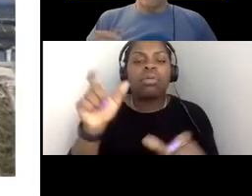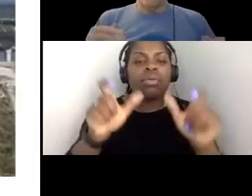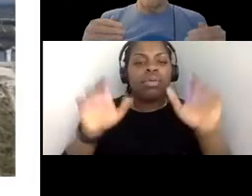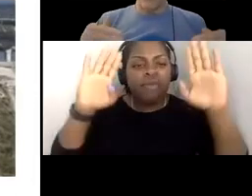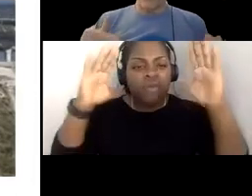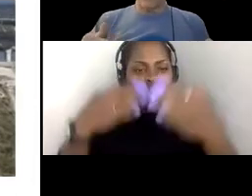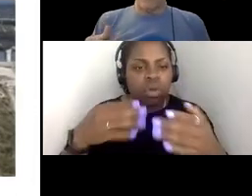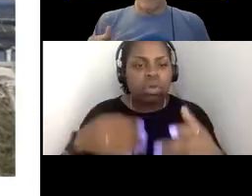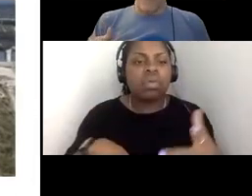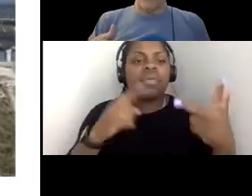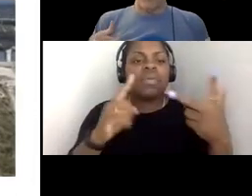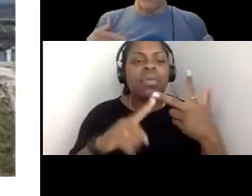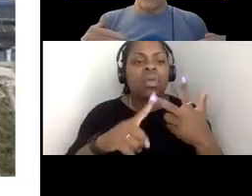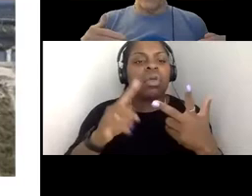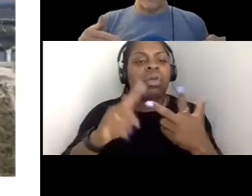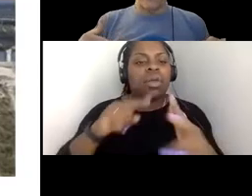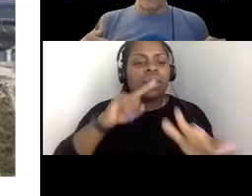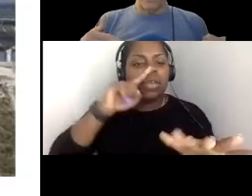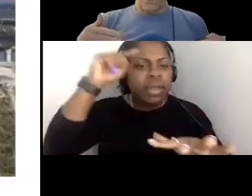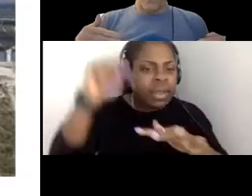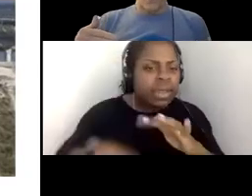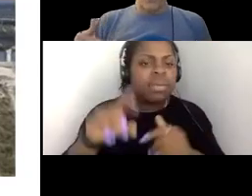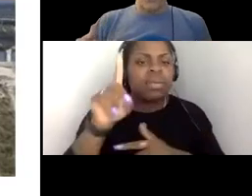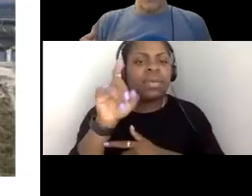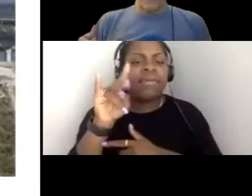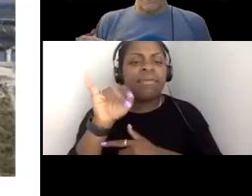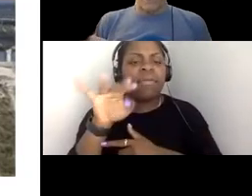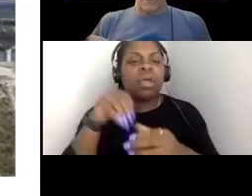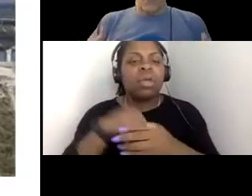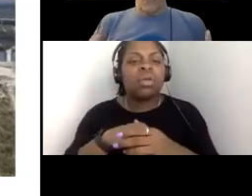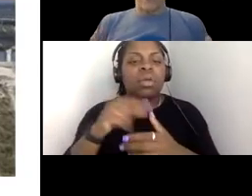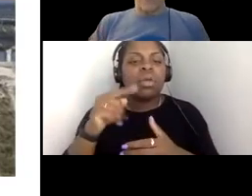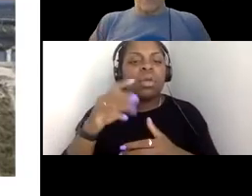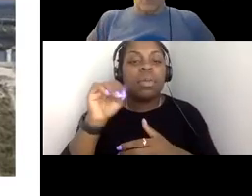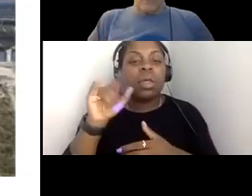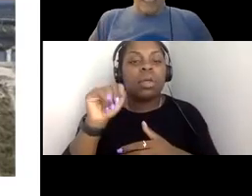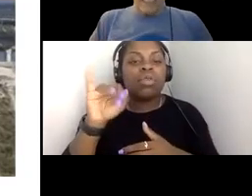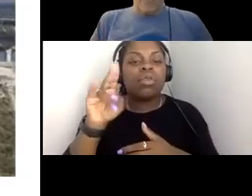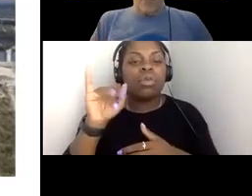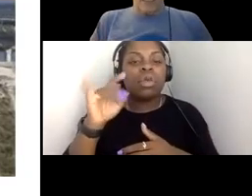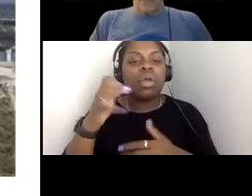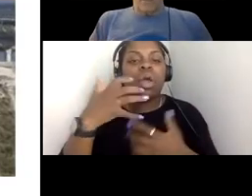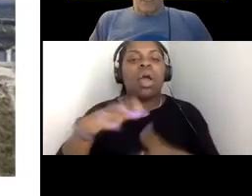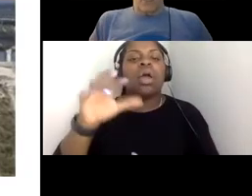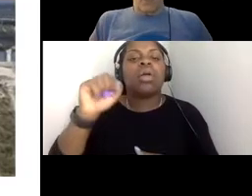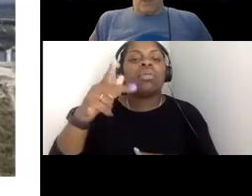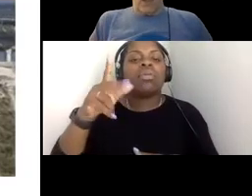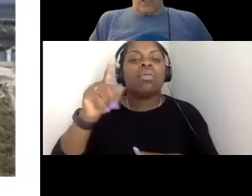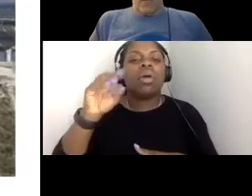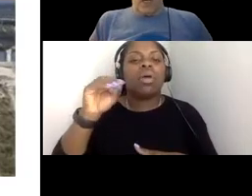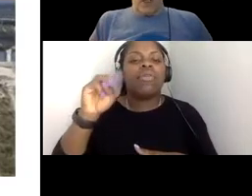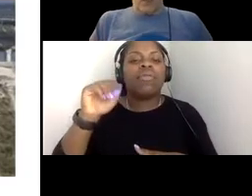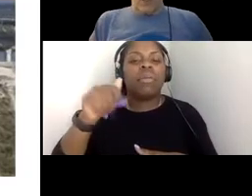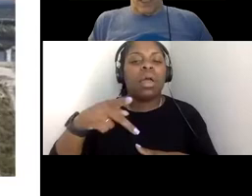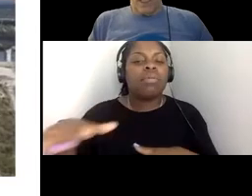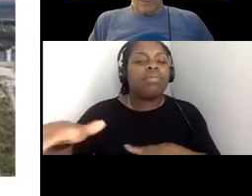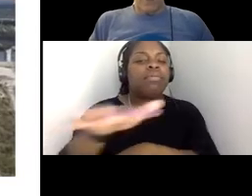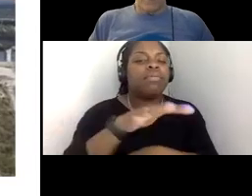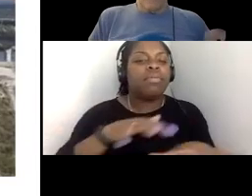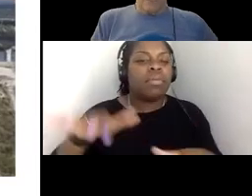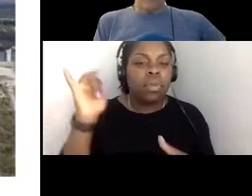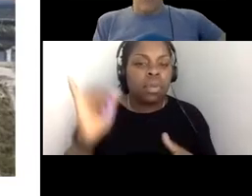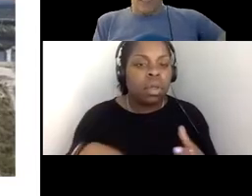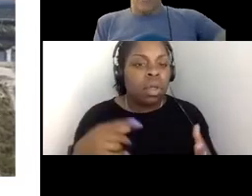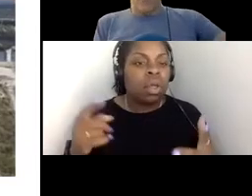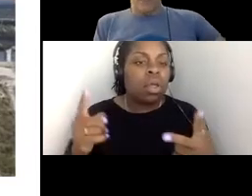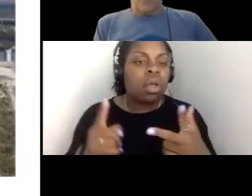electronic monitoring map, which we've just launched recently, which is kind of our database of electronic monitoring,